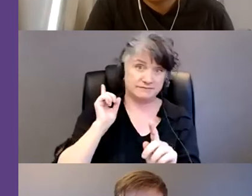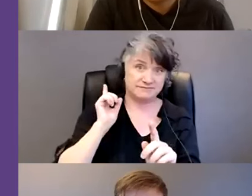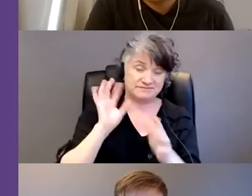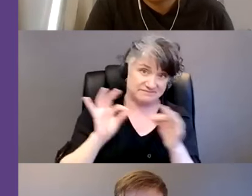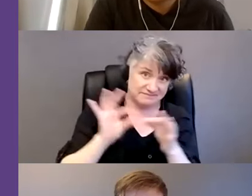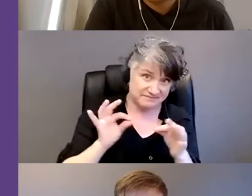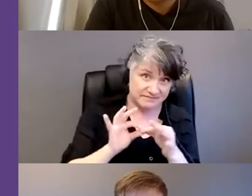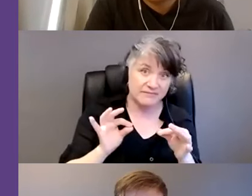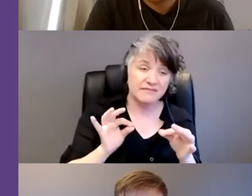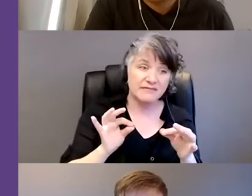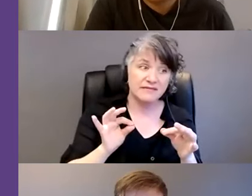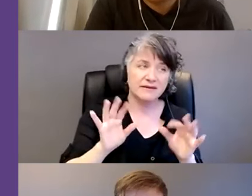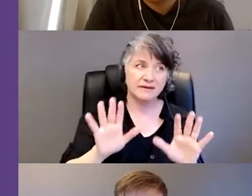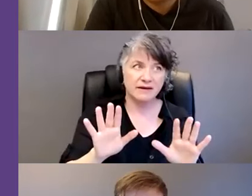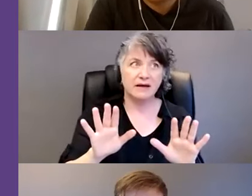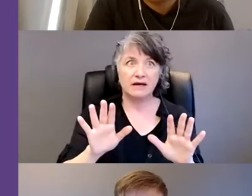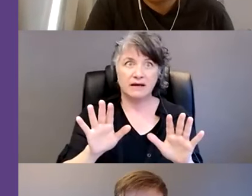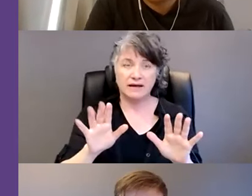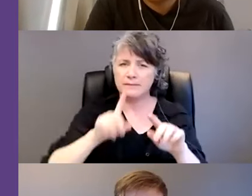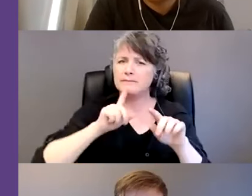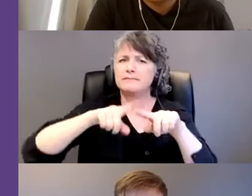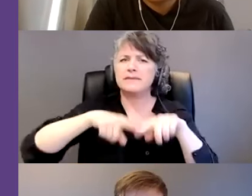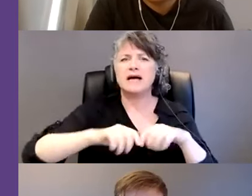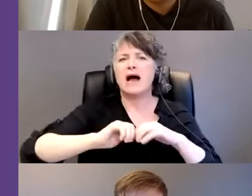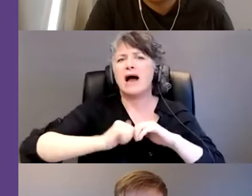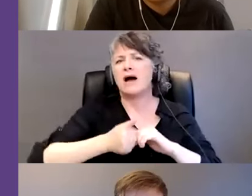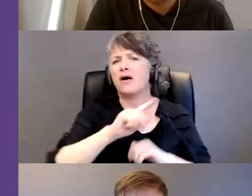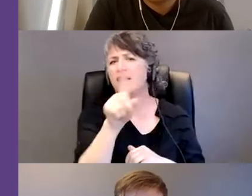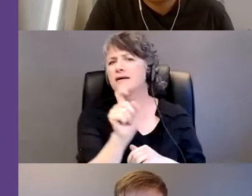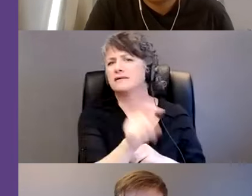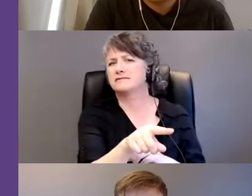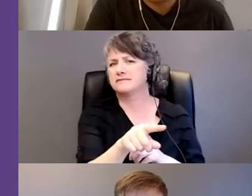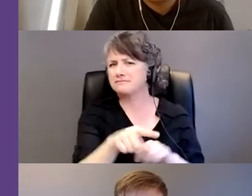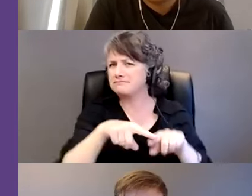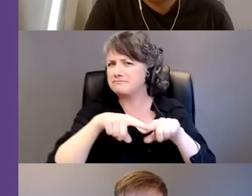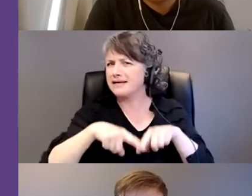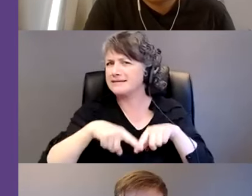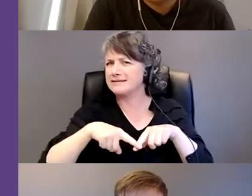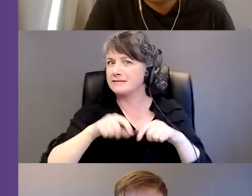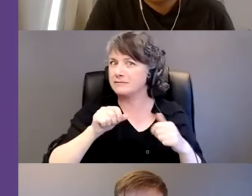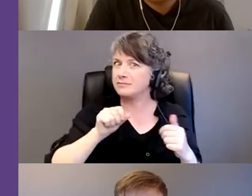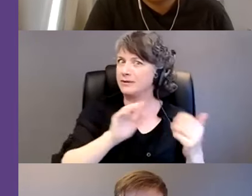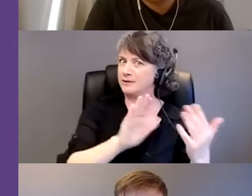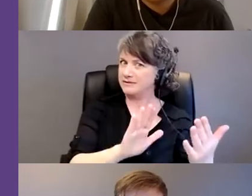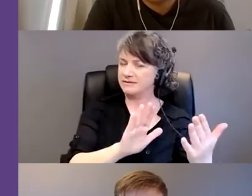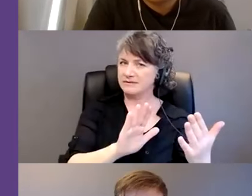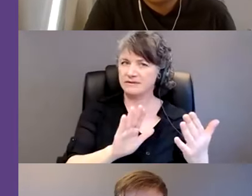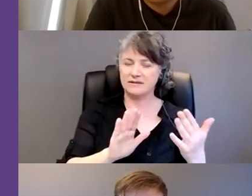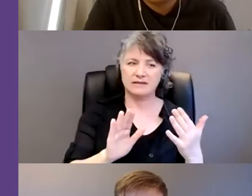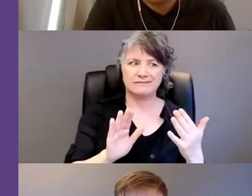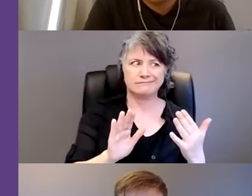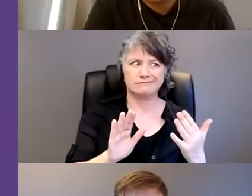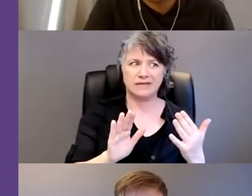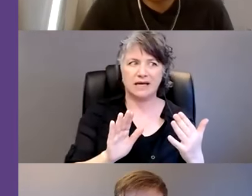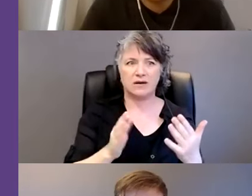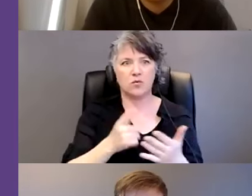it's a lot about how you pose the question, and it's a lot about exactly what it is that we're needing to gain here.